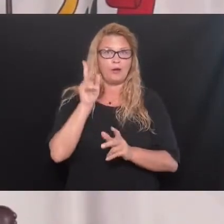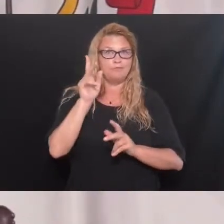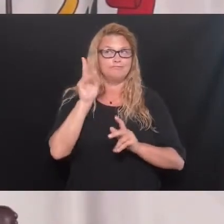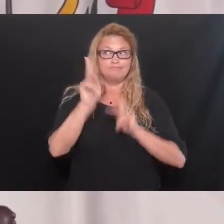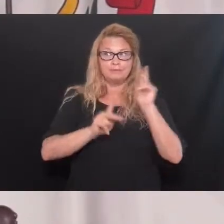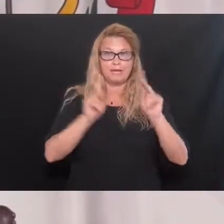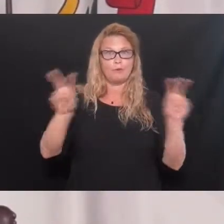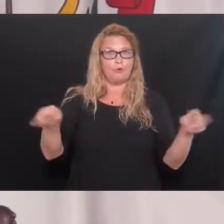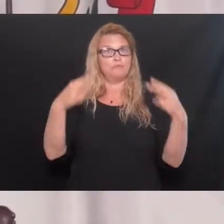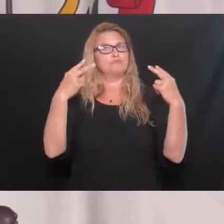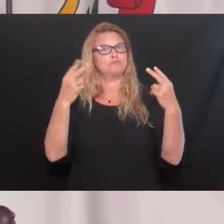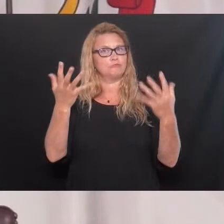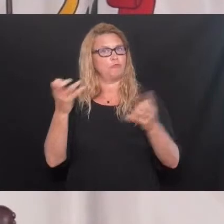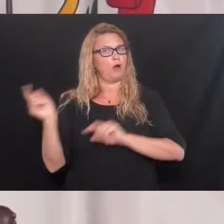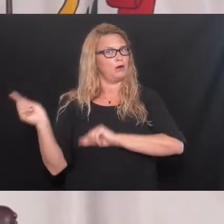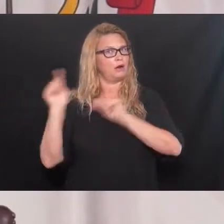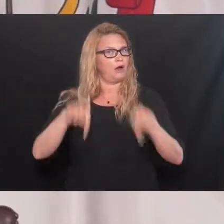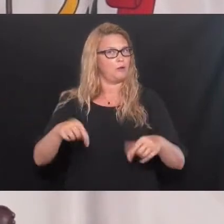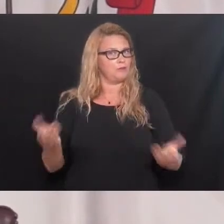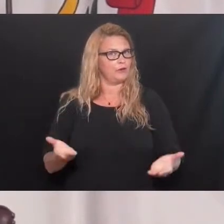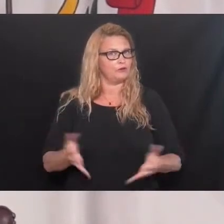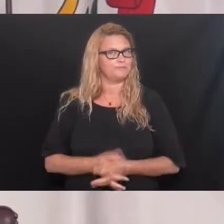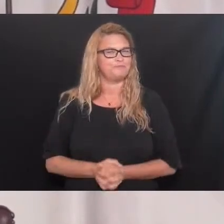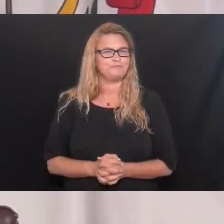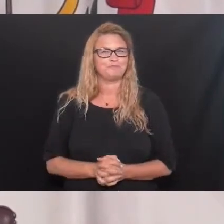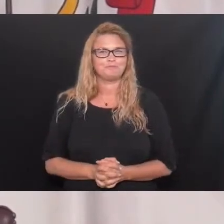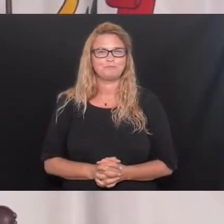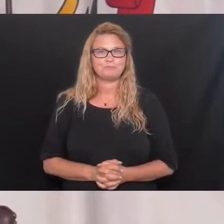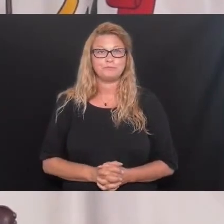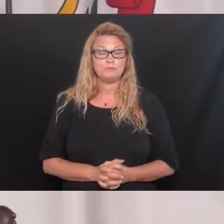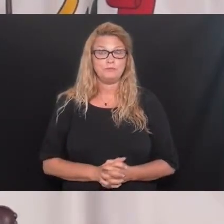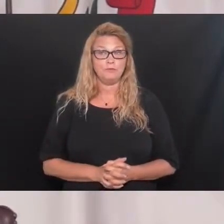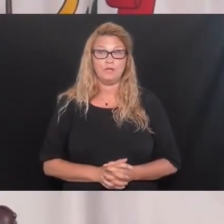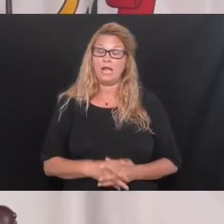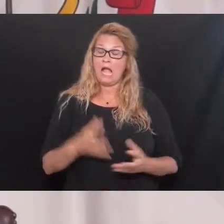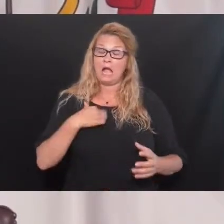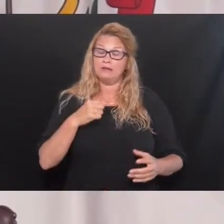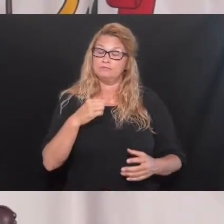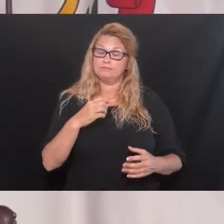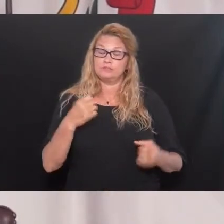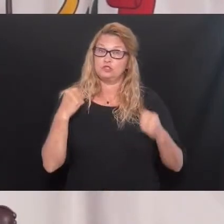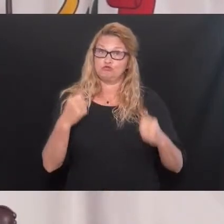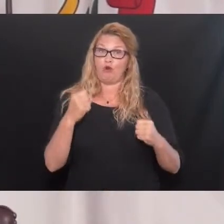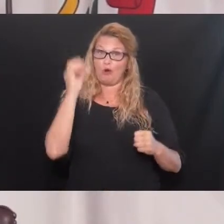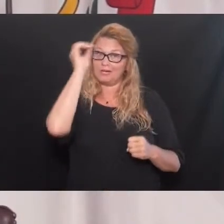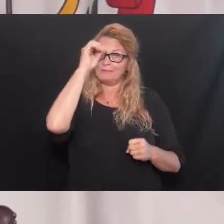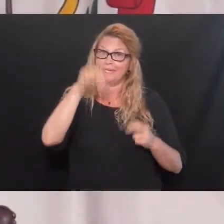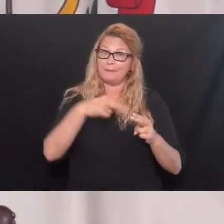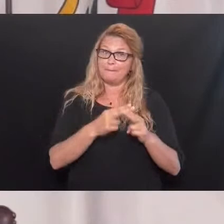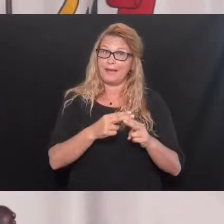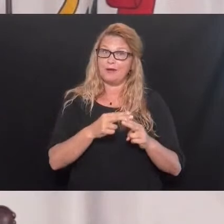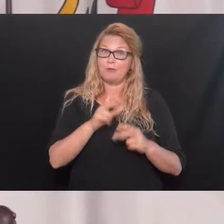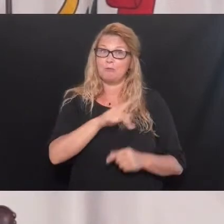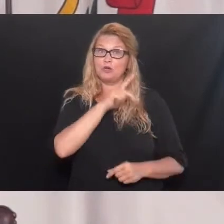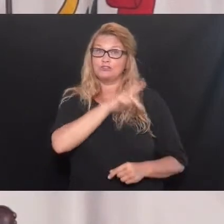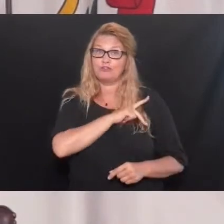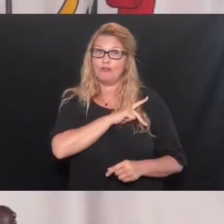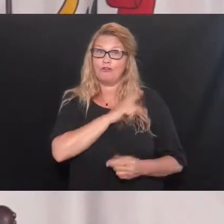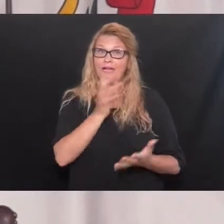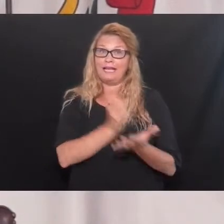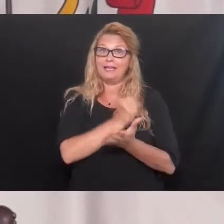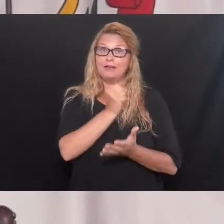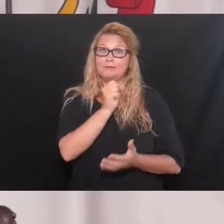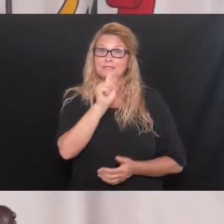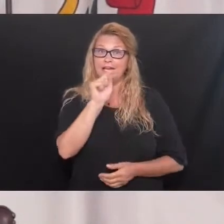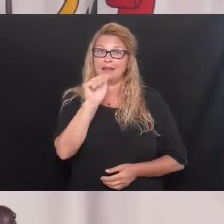here. I felt real strongly about the personal income tax. All the different things that we can do, we got